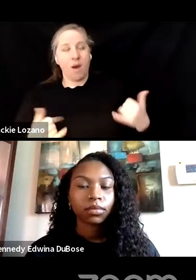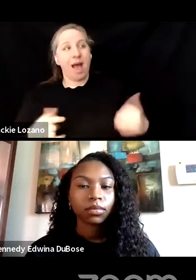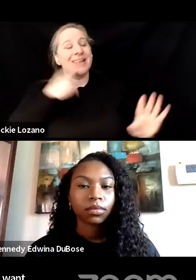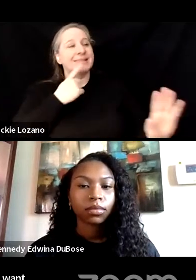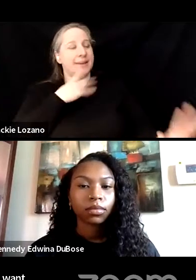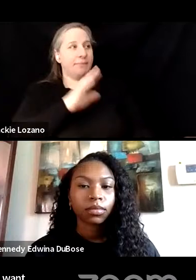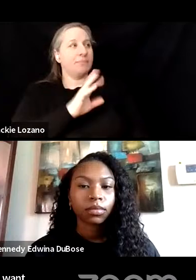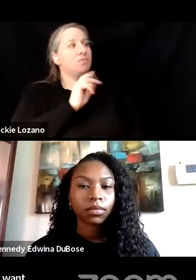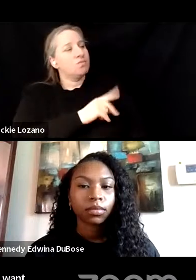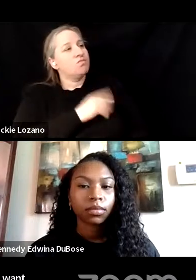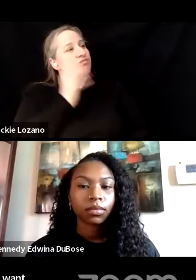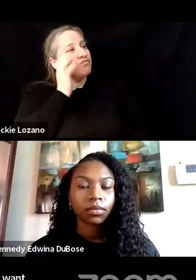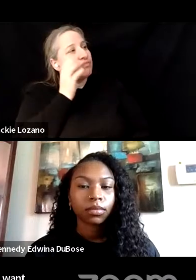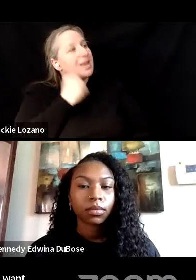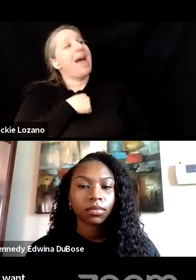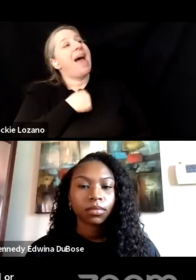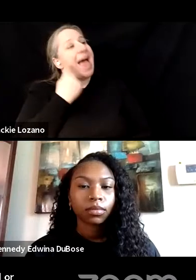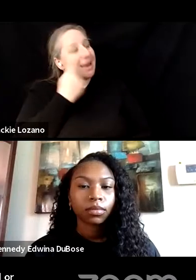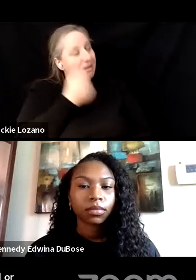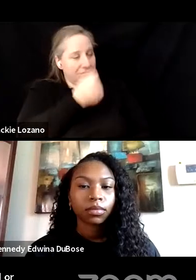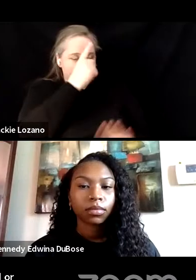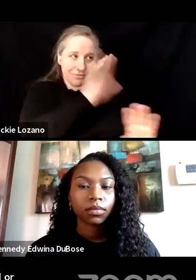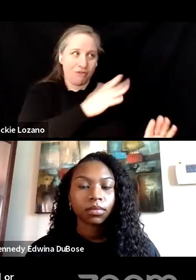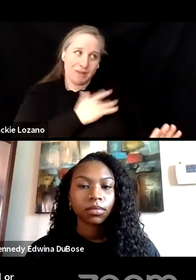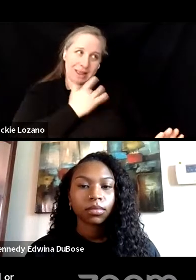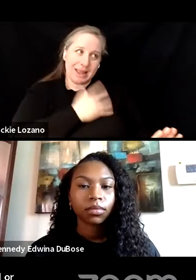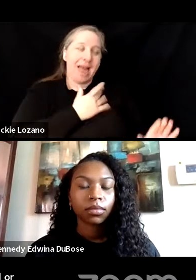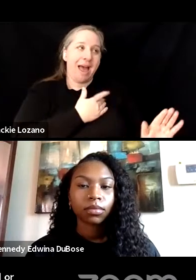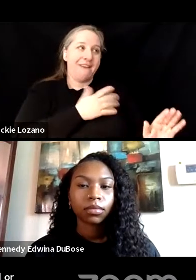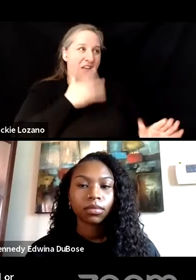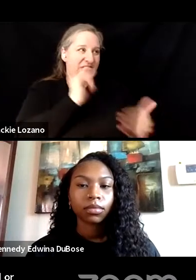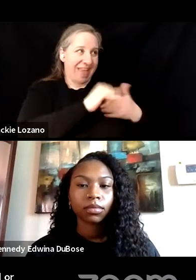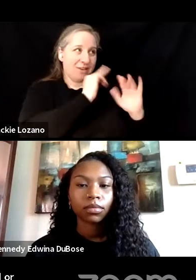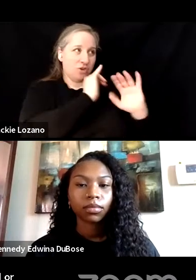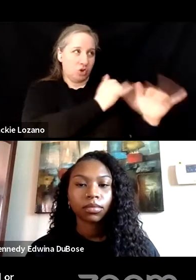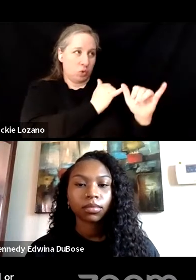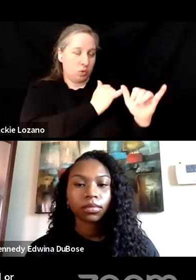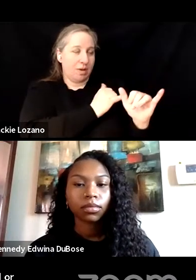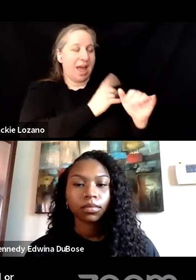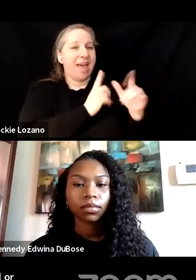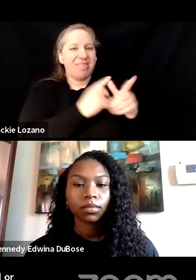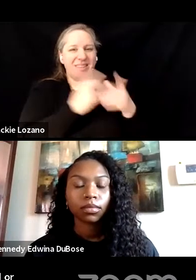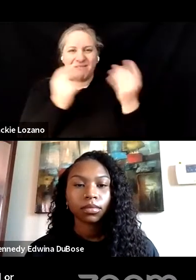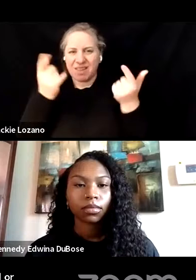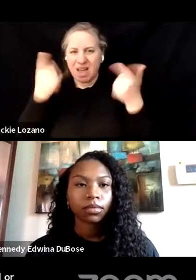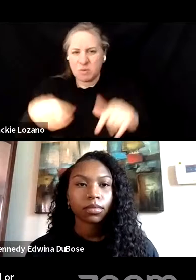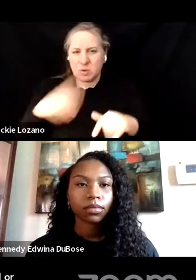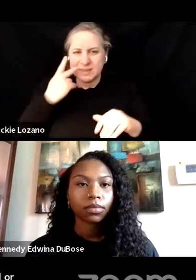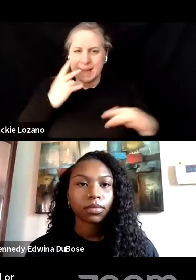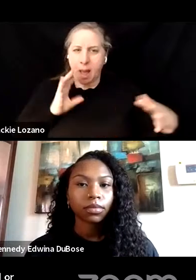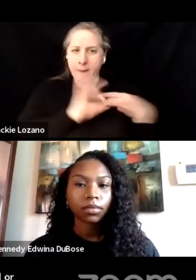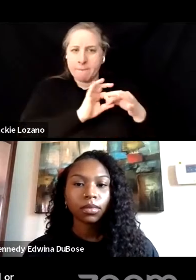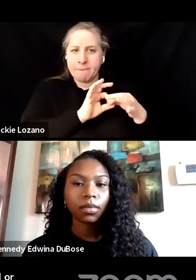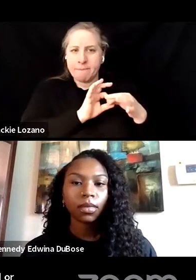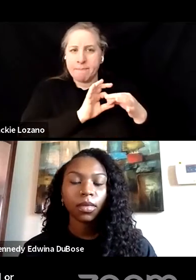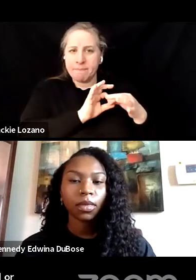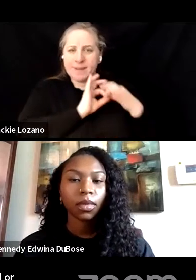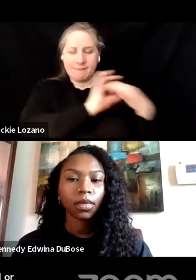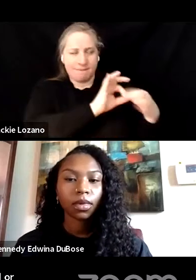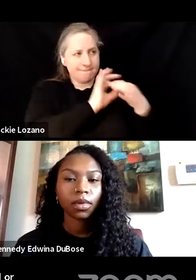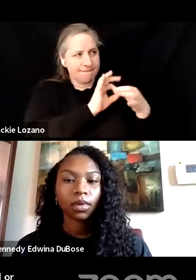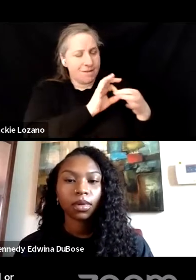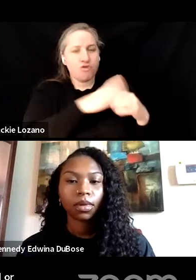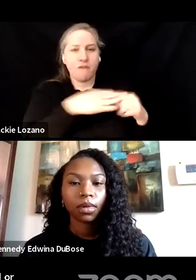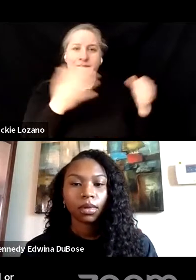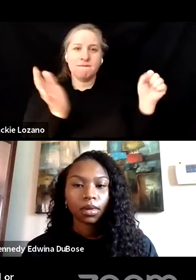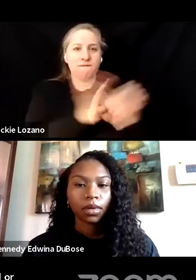you. I felt that too. And all of a sudden you just see this connection come, you know, where they just, your entire